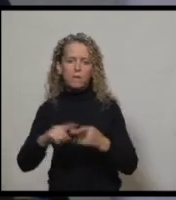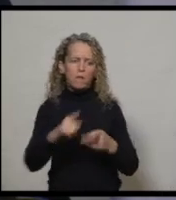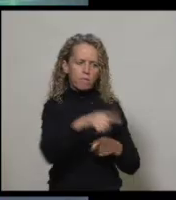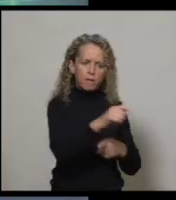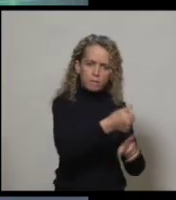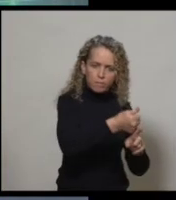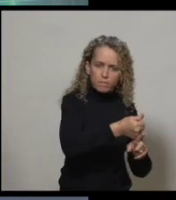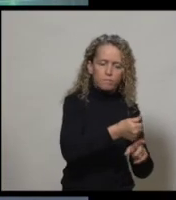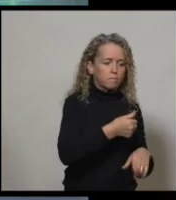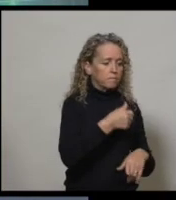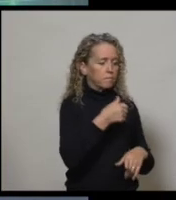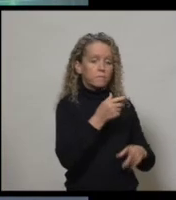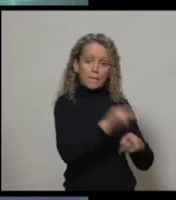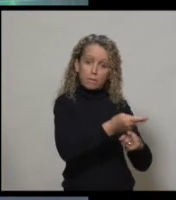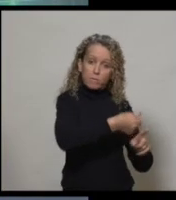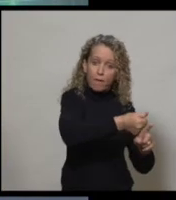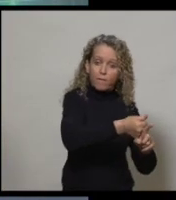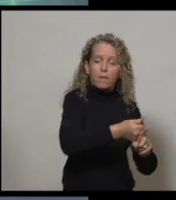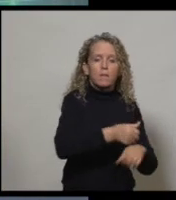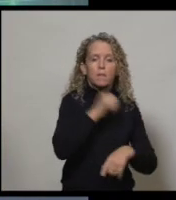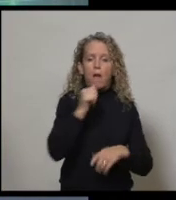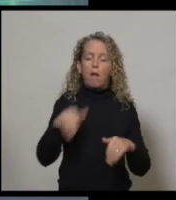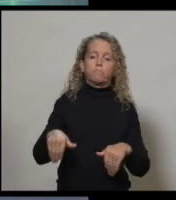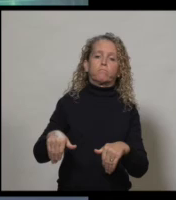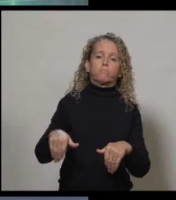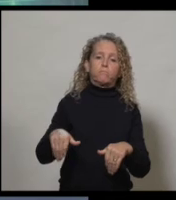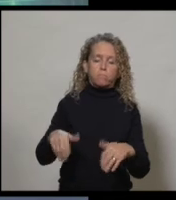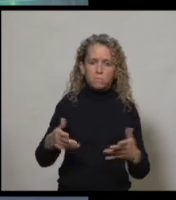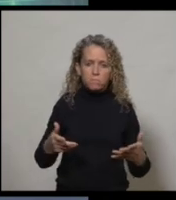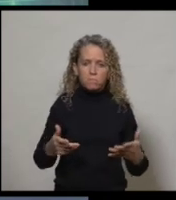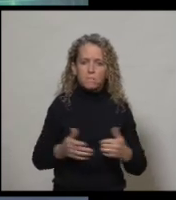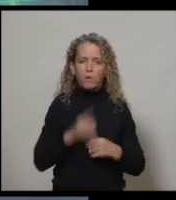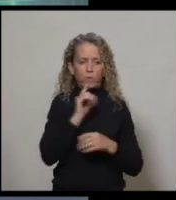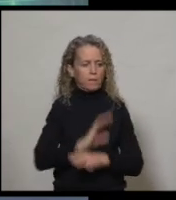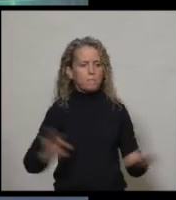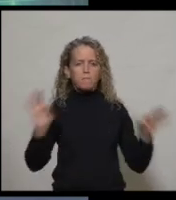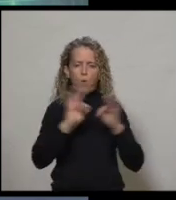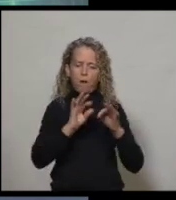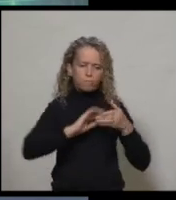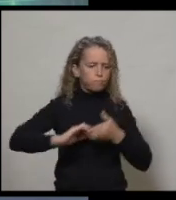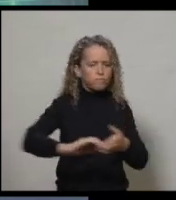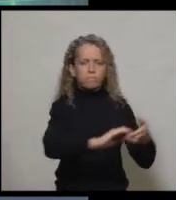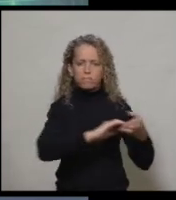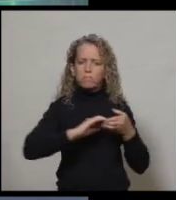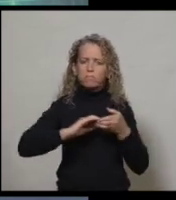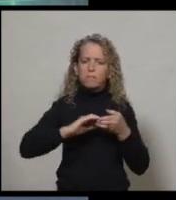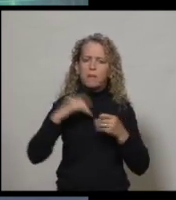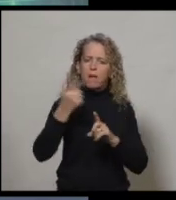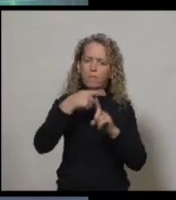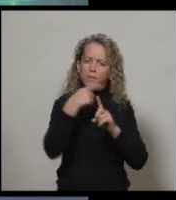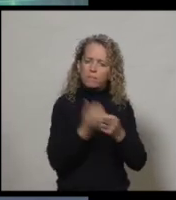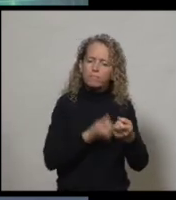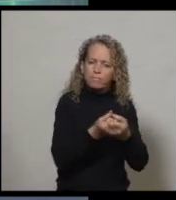self-sacrifice, and collective impact rather than siloed structures. So we hope collectively today that we can